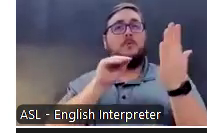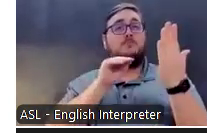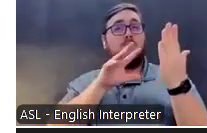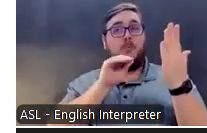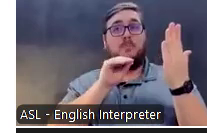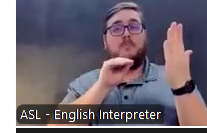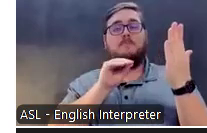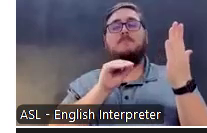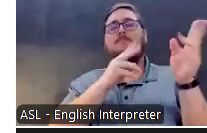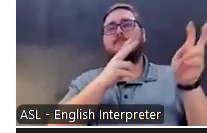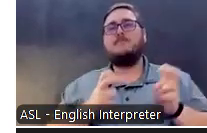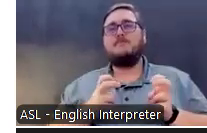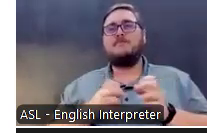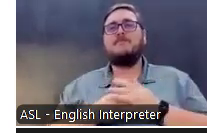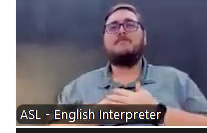wish.